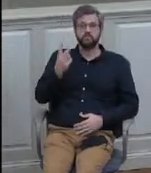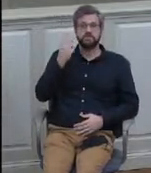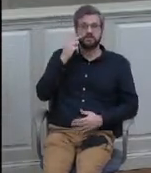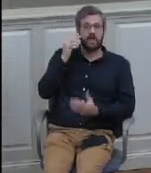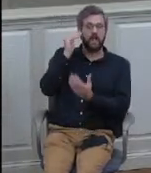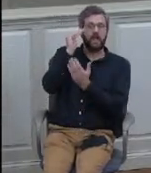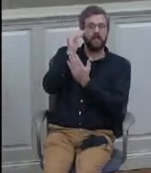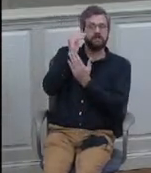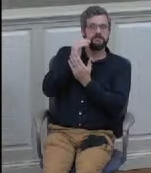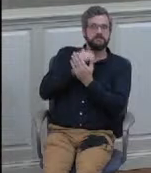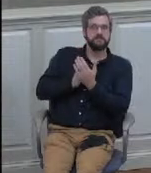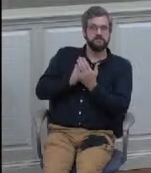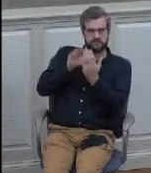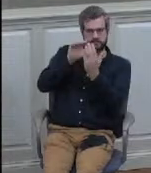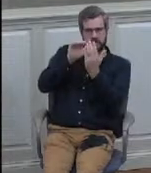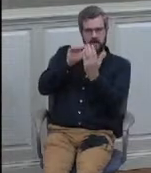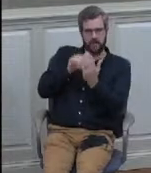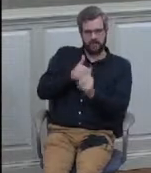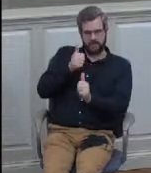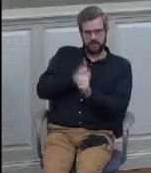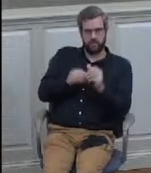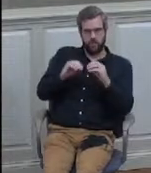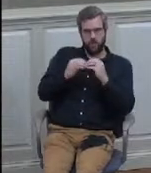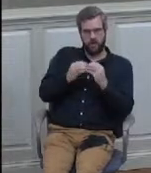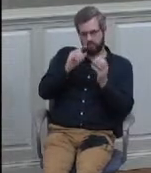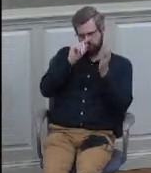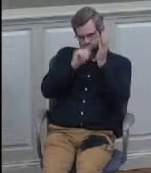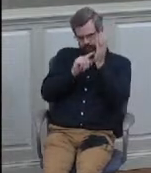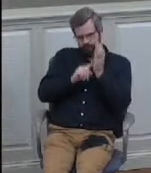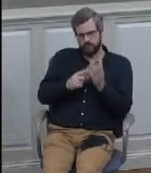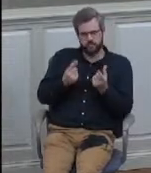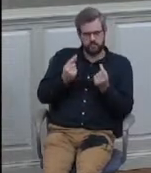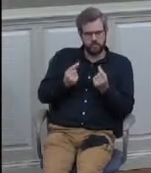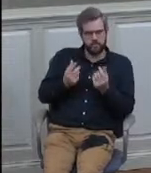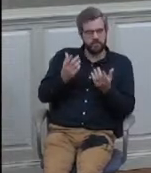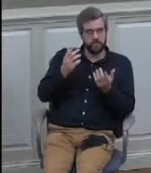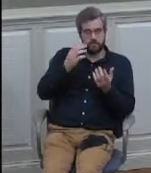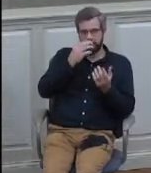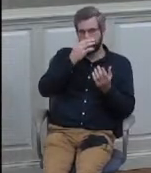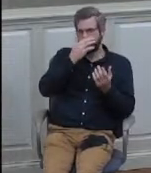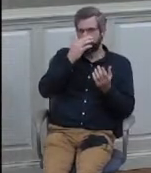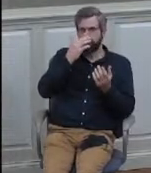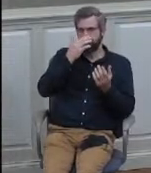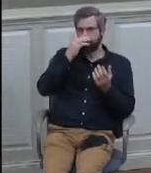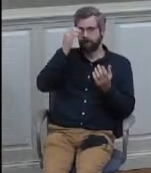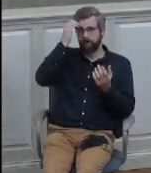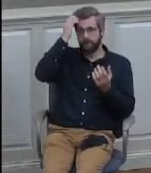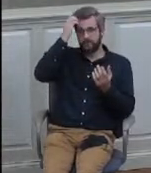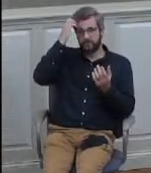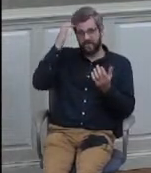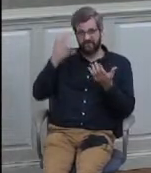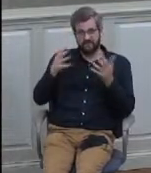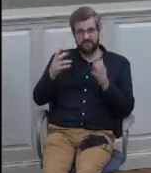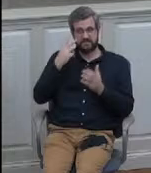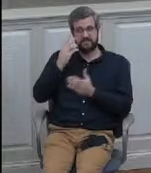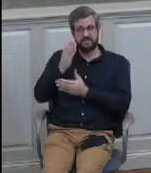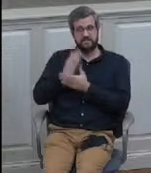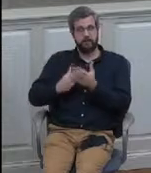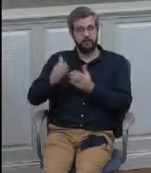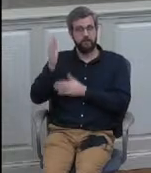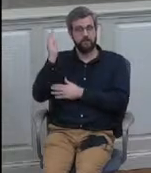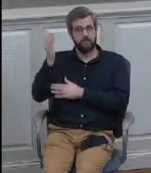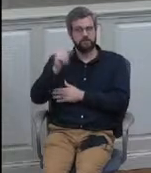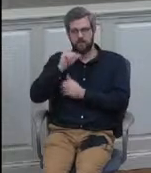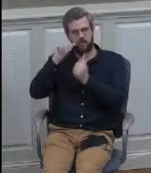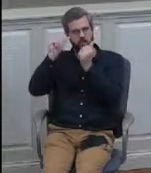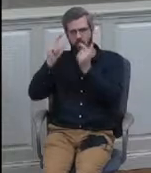study all the organizations and research what they are. I've seen some of the presentations, obviously not all